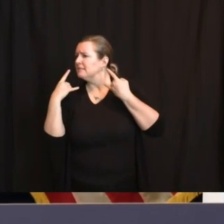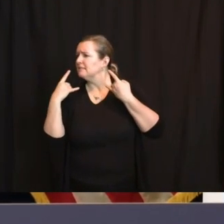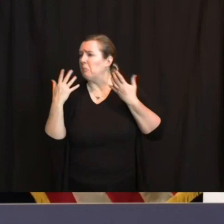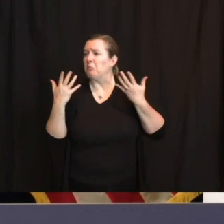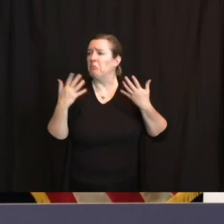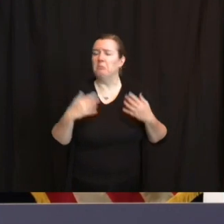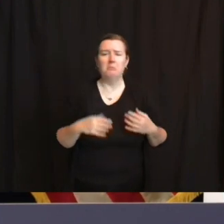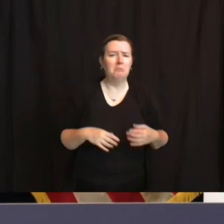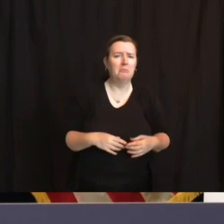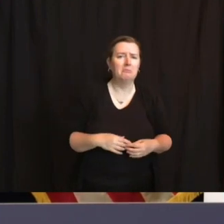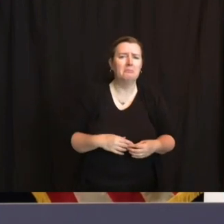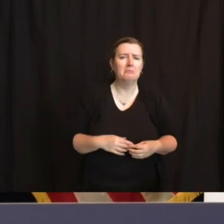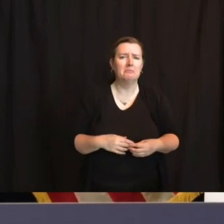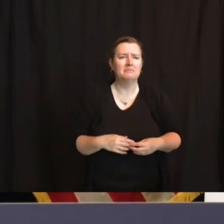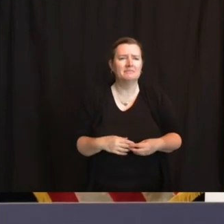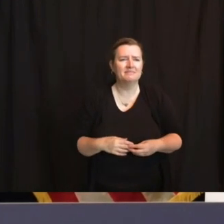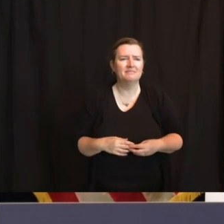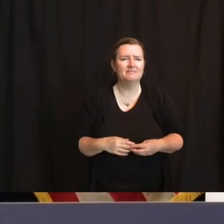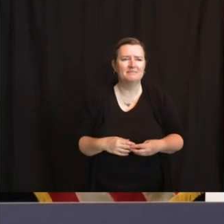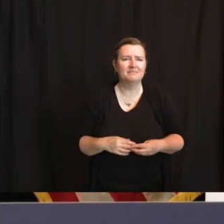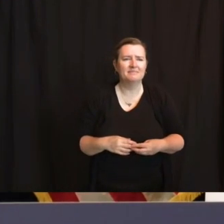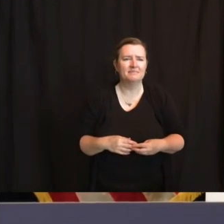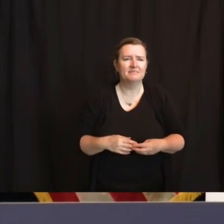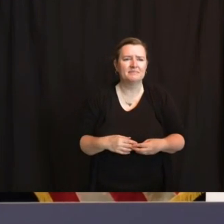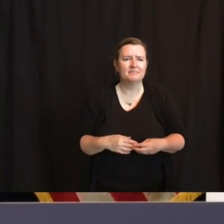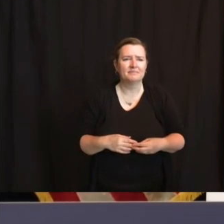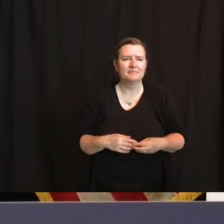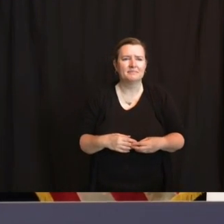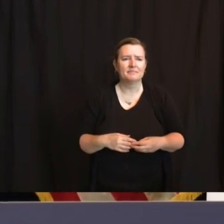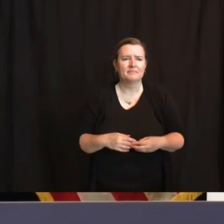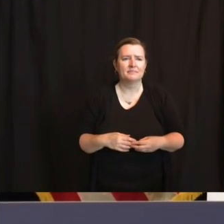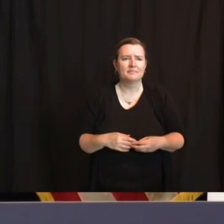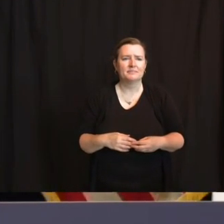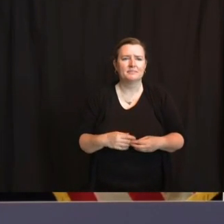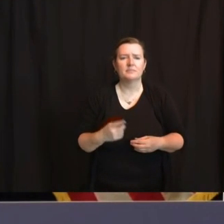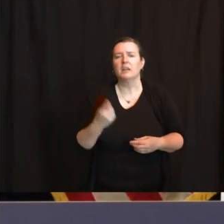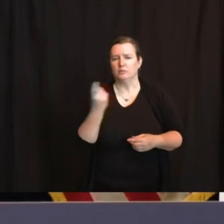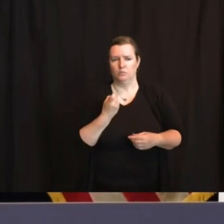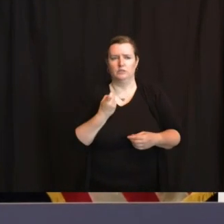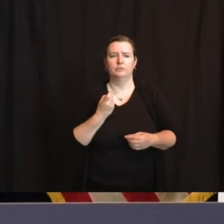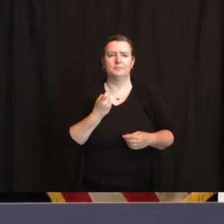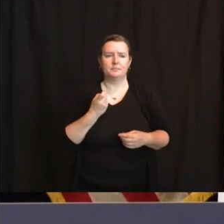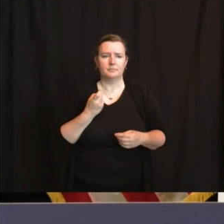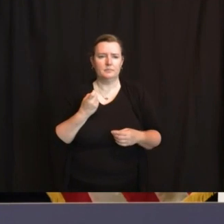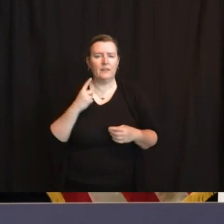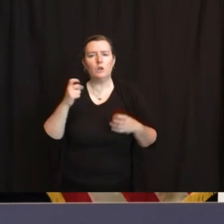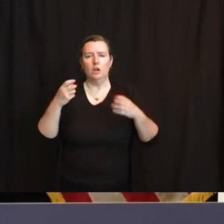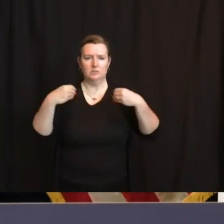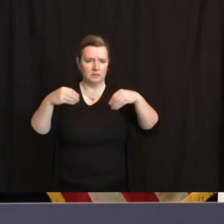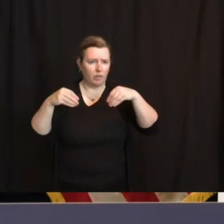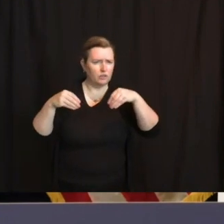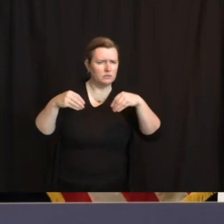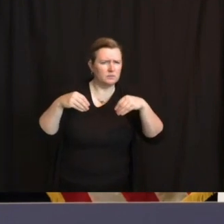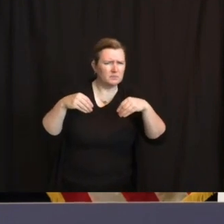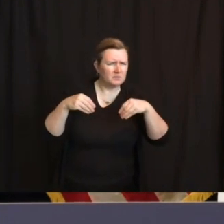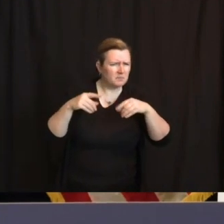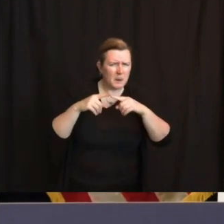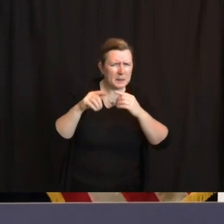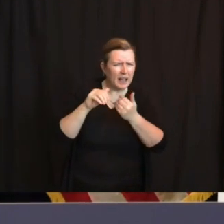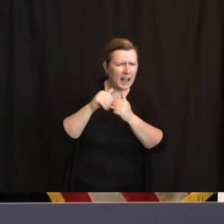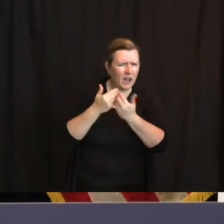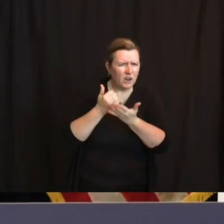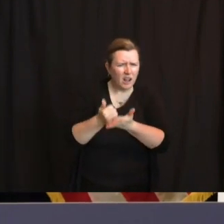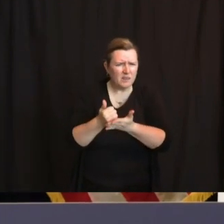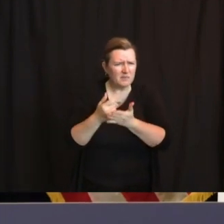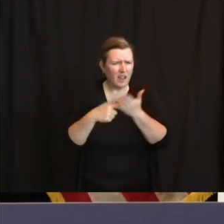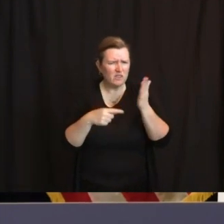car sales help people if they can't register their cars at DMVs? Your spokesman said last week there would be testing in group homes for people